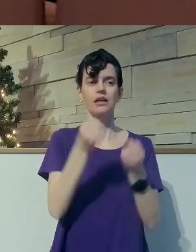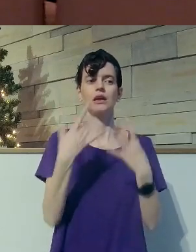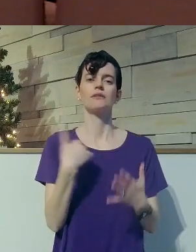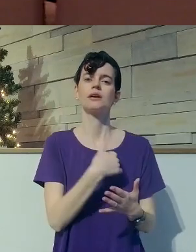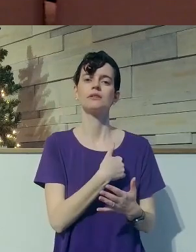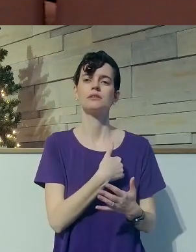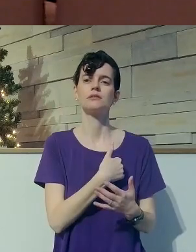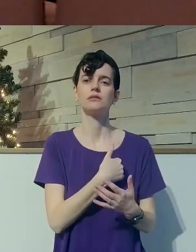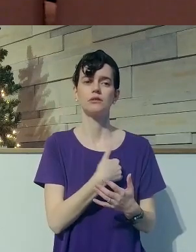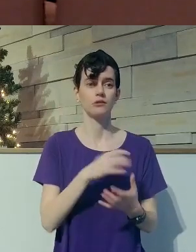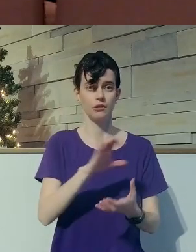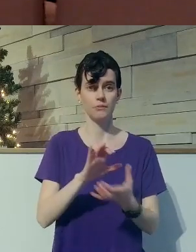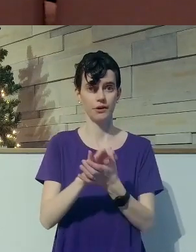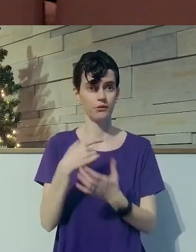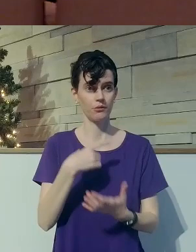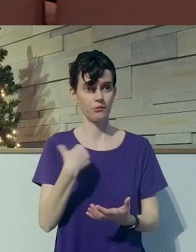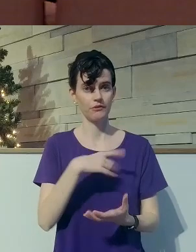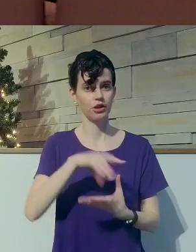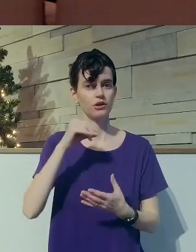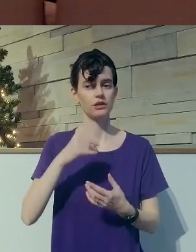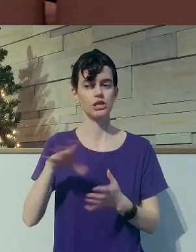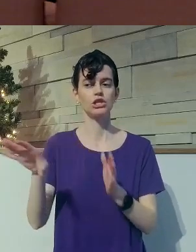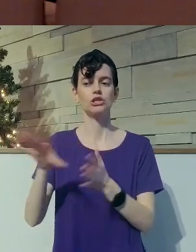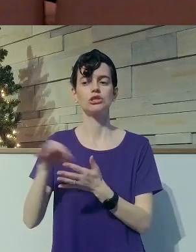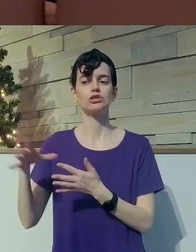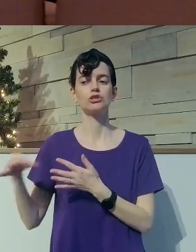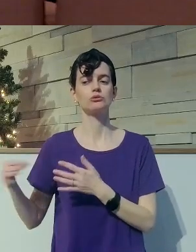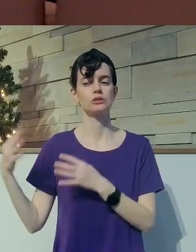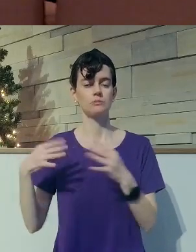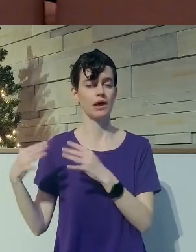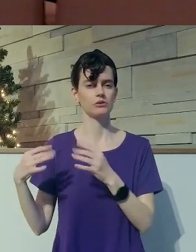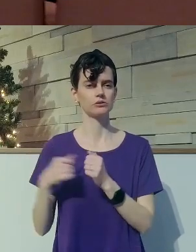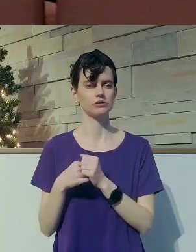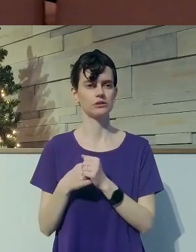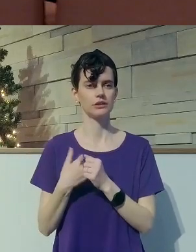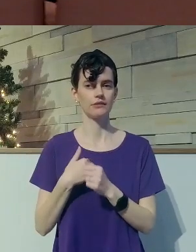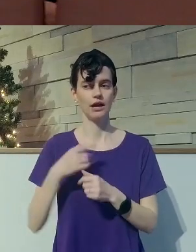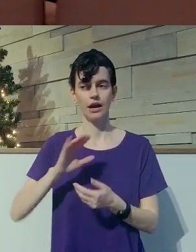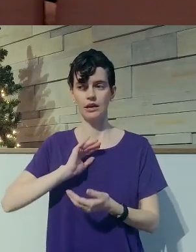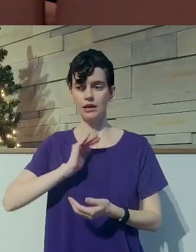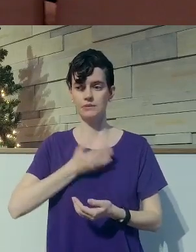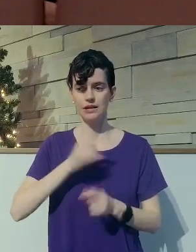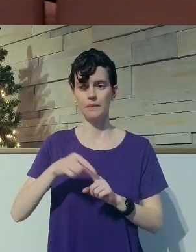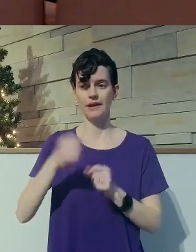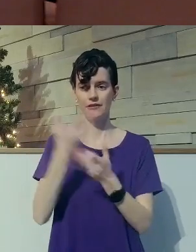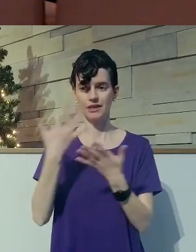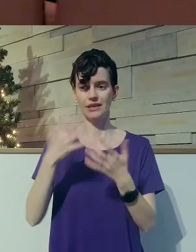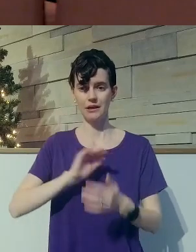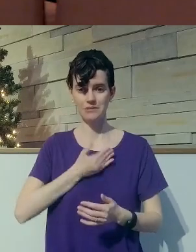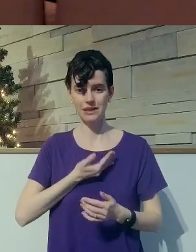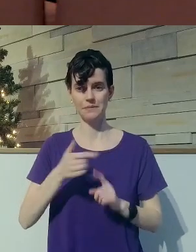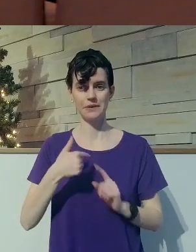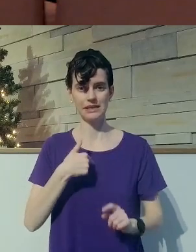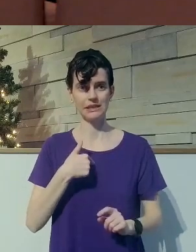know, a lot of us who are married, we've learned to pick our battles, right? I mean, if I got upset about everything that upset me,